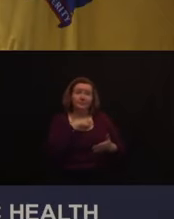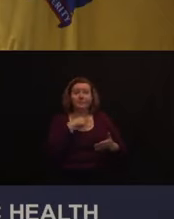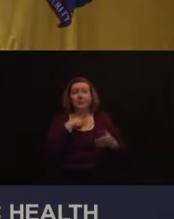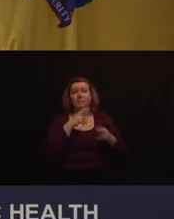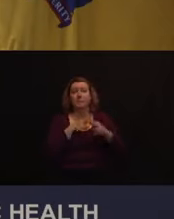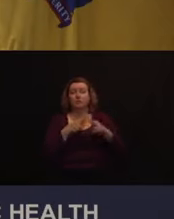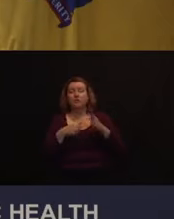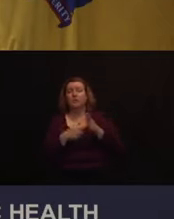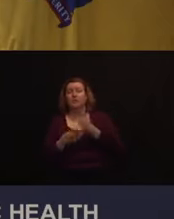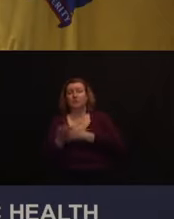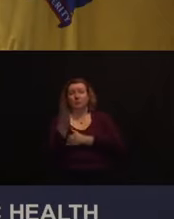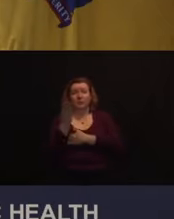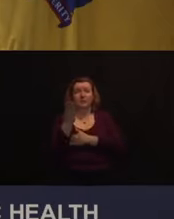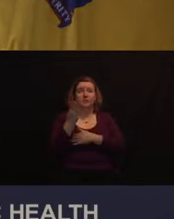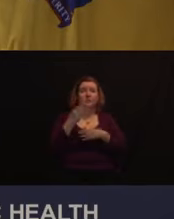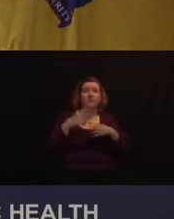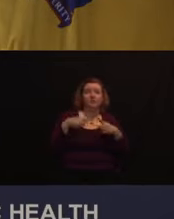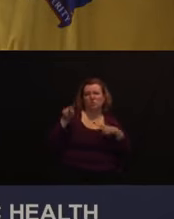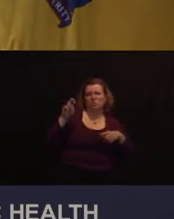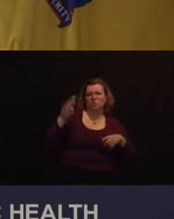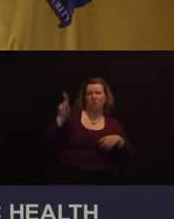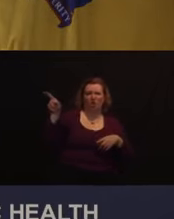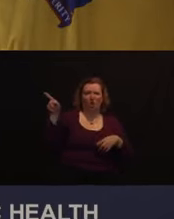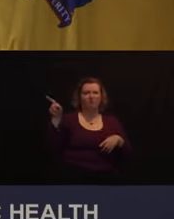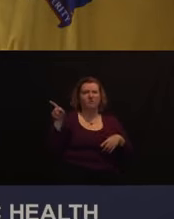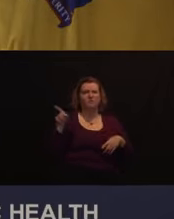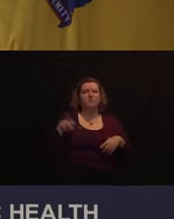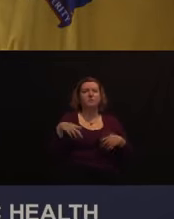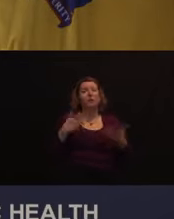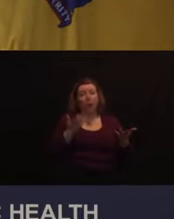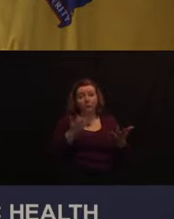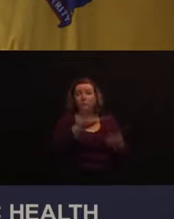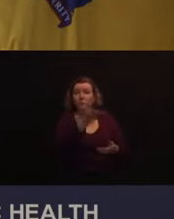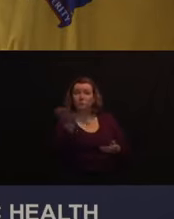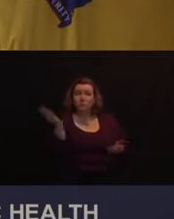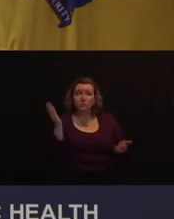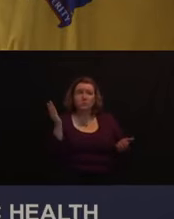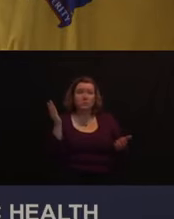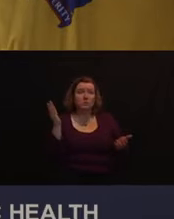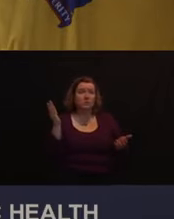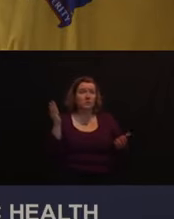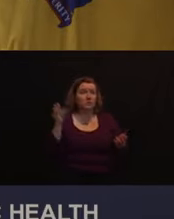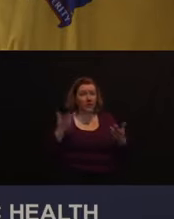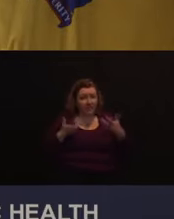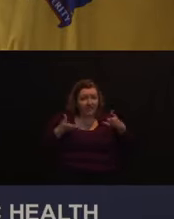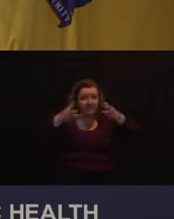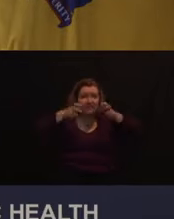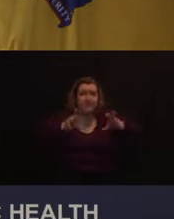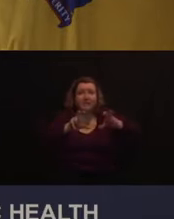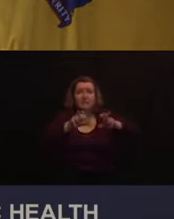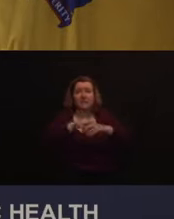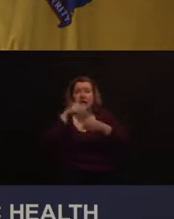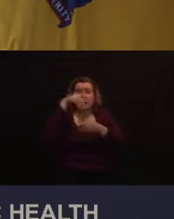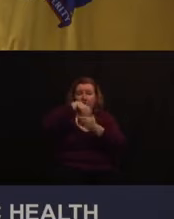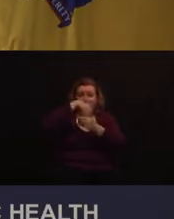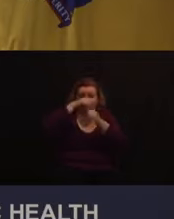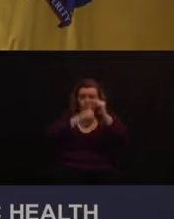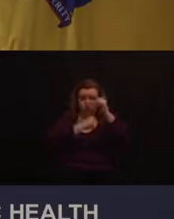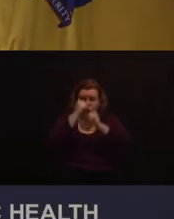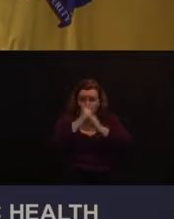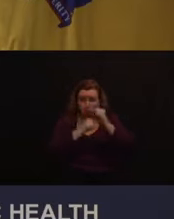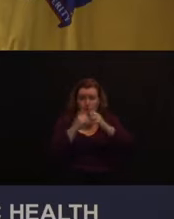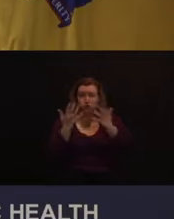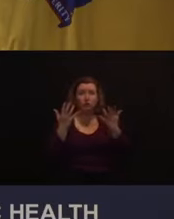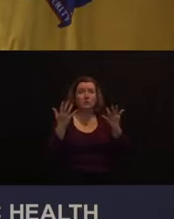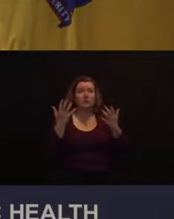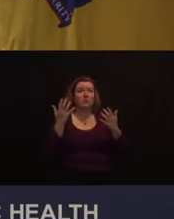Newark. If you are investing heavily in things like infrastructure, climate, roads,